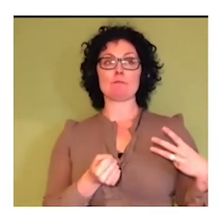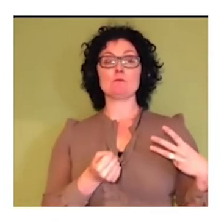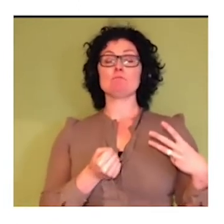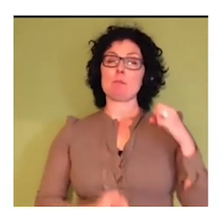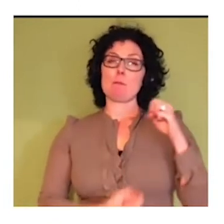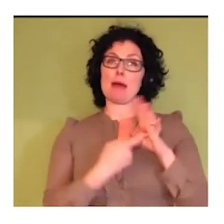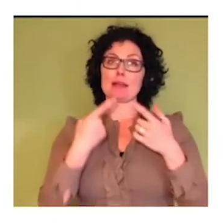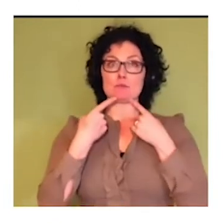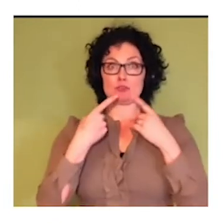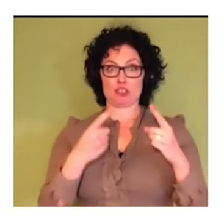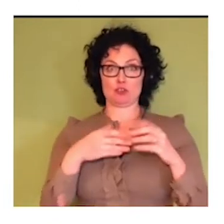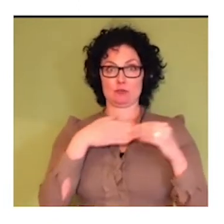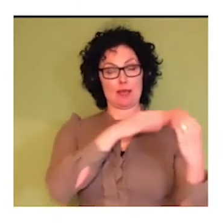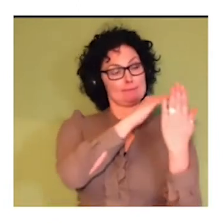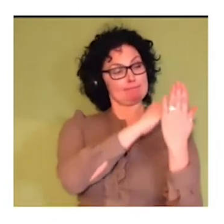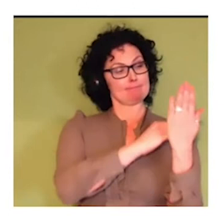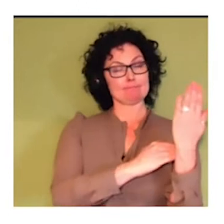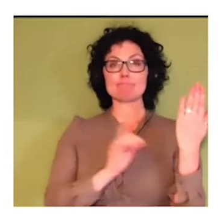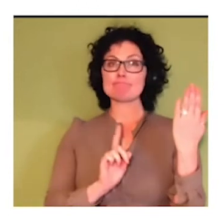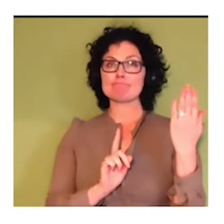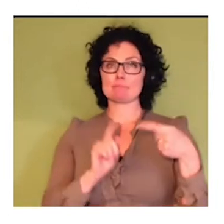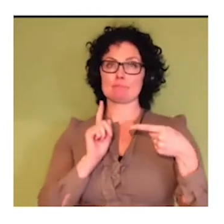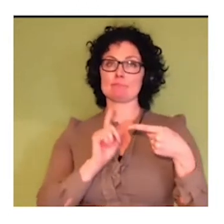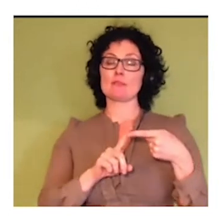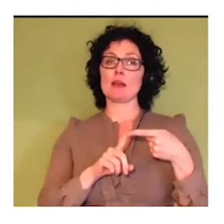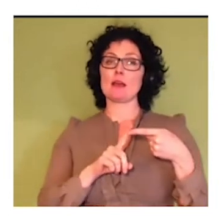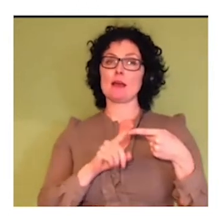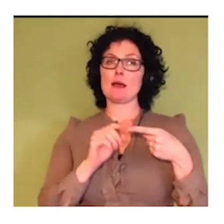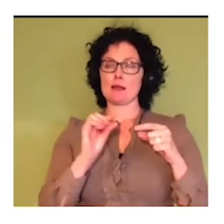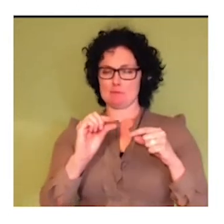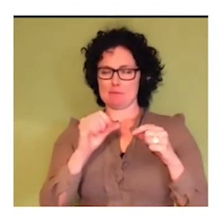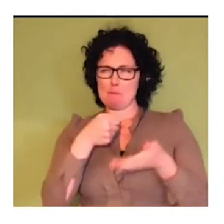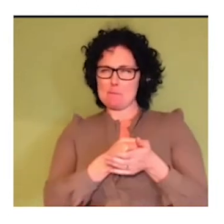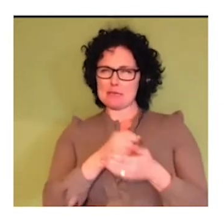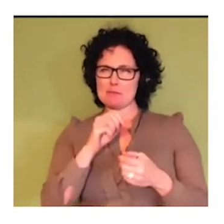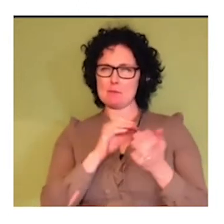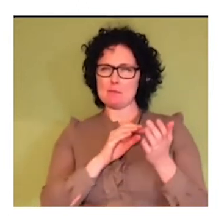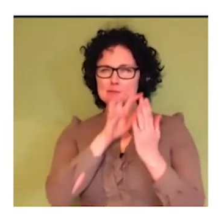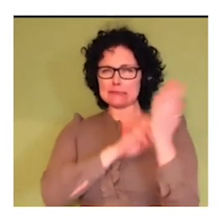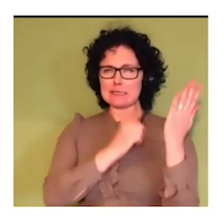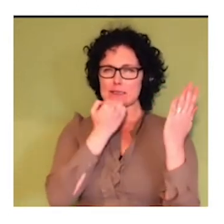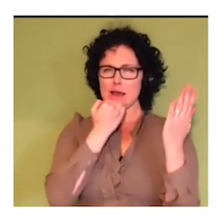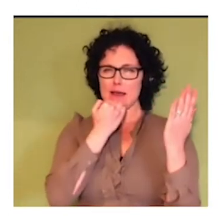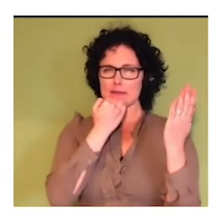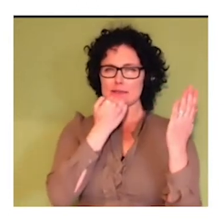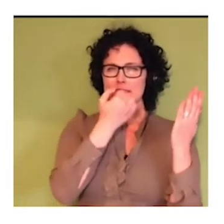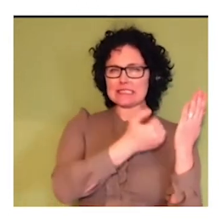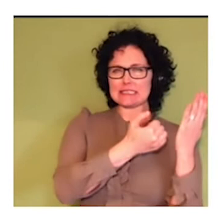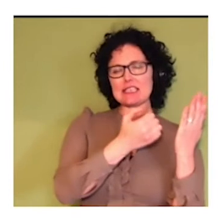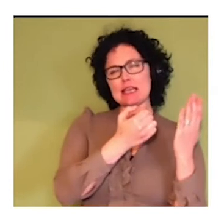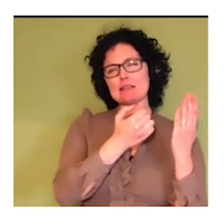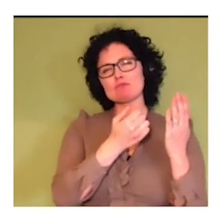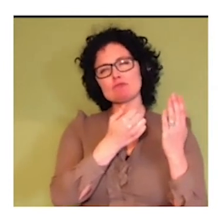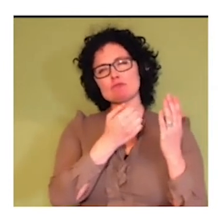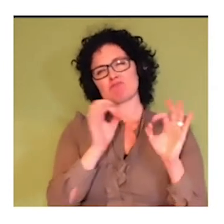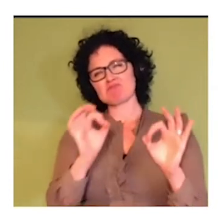suggestions. So minimum text size 16 point or ideally 18. Try to use